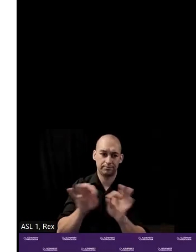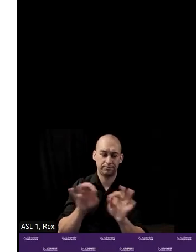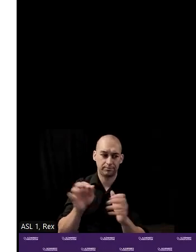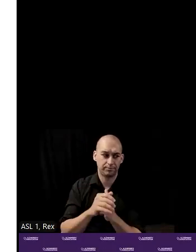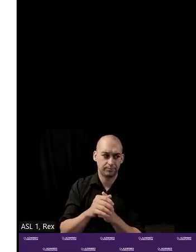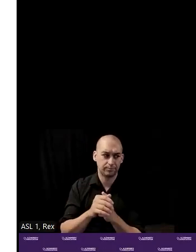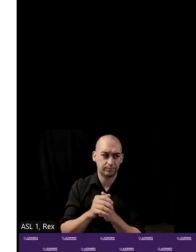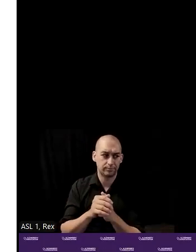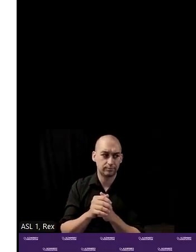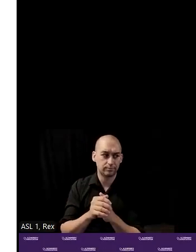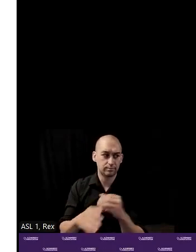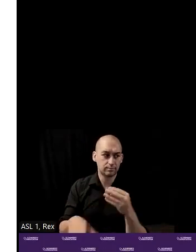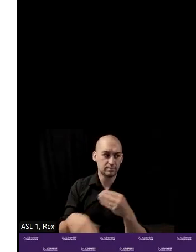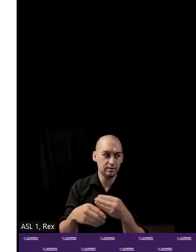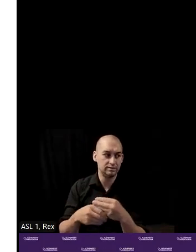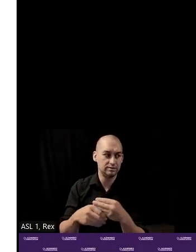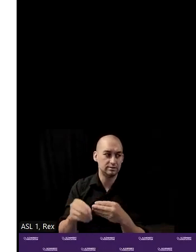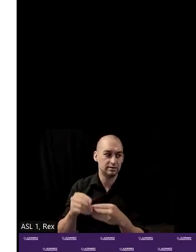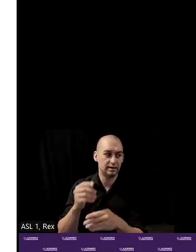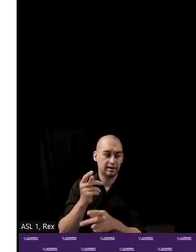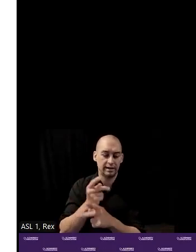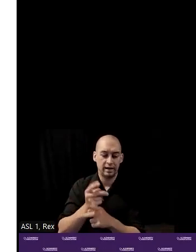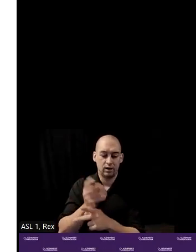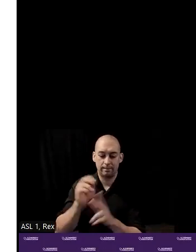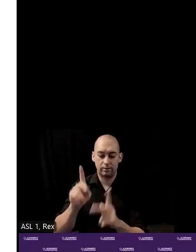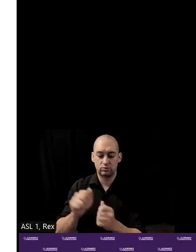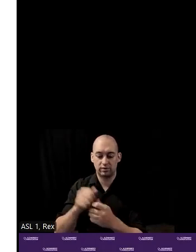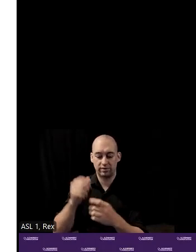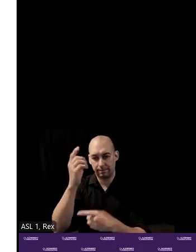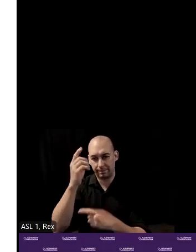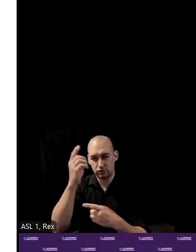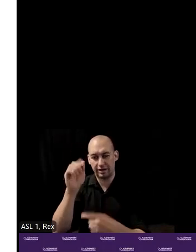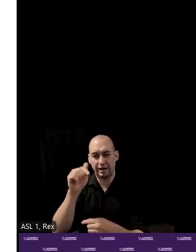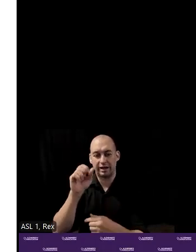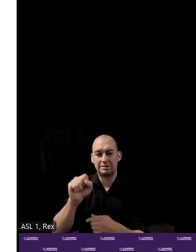adds care of persons with dementia to the existing geriatric care requirement.